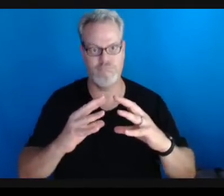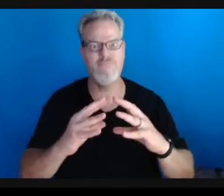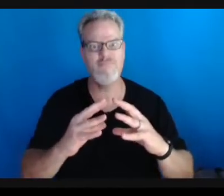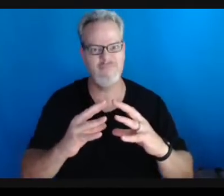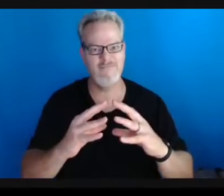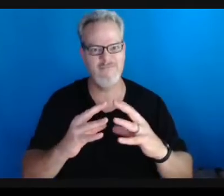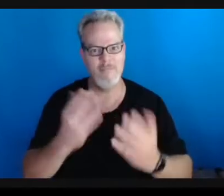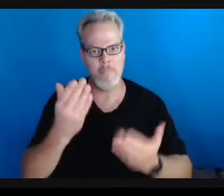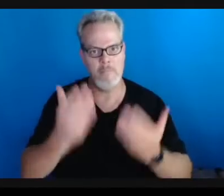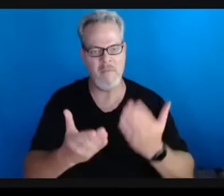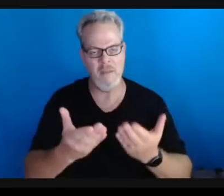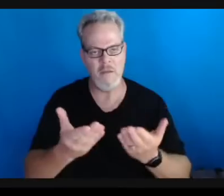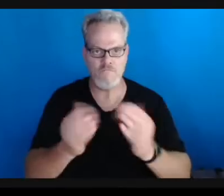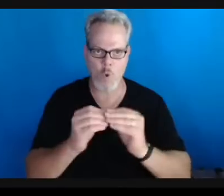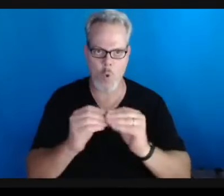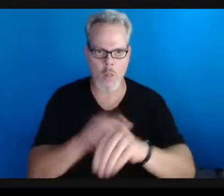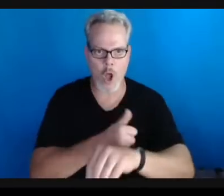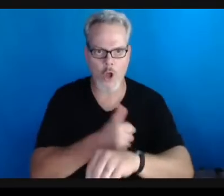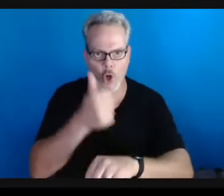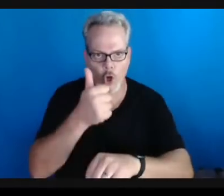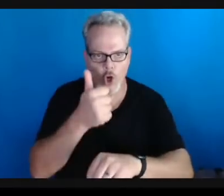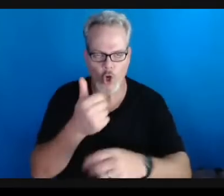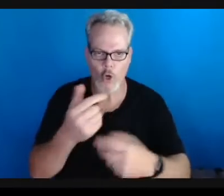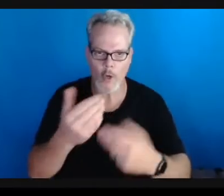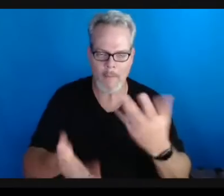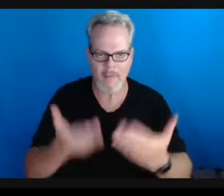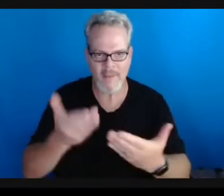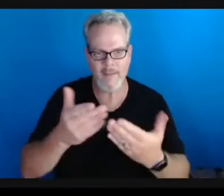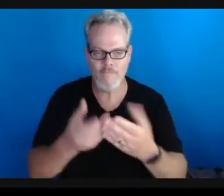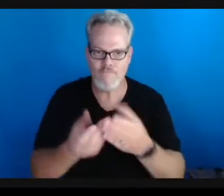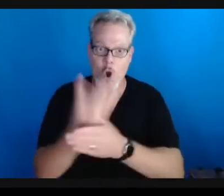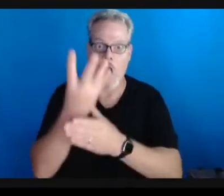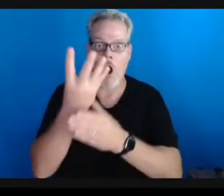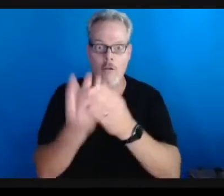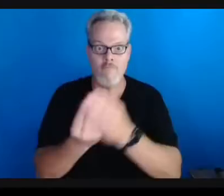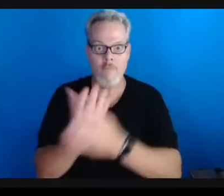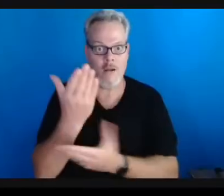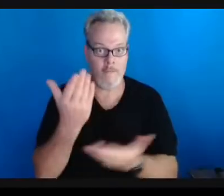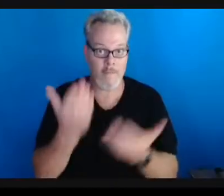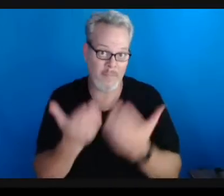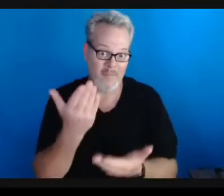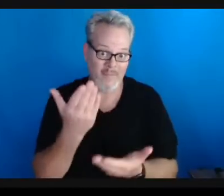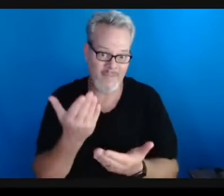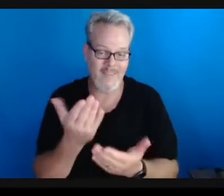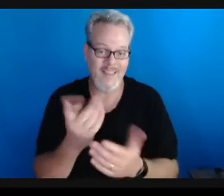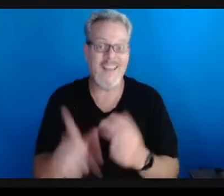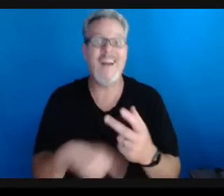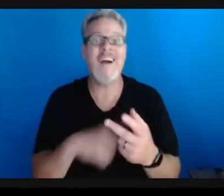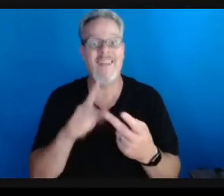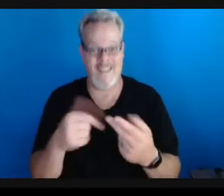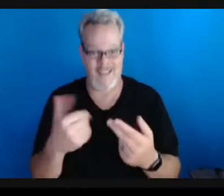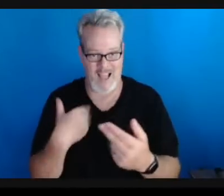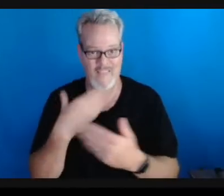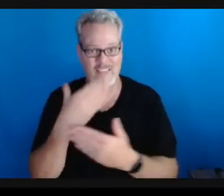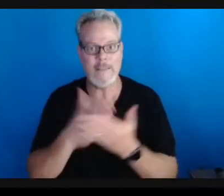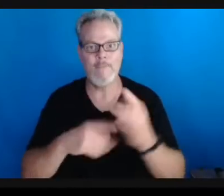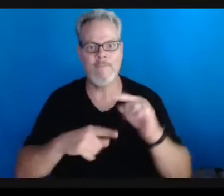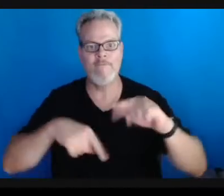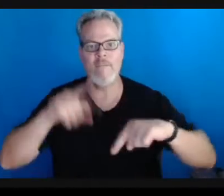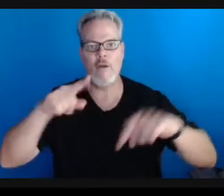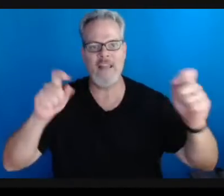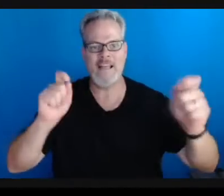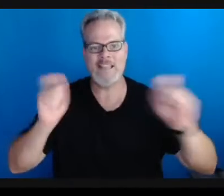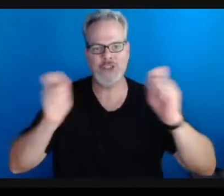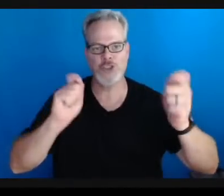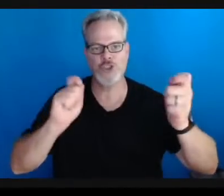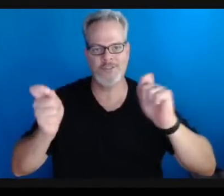lower fountains, that kind of thing, right? And then beyond that, there's also some variation within the vent area itself, where we're seeing this interplay